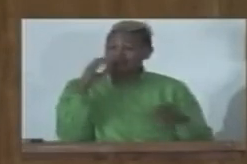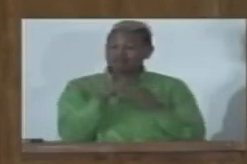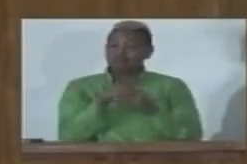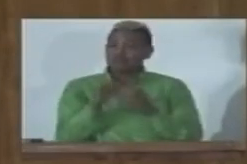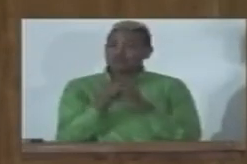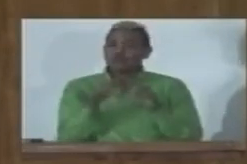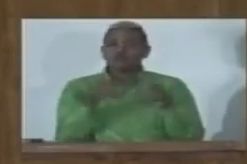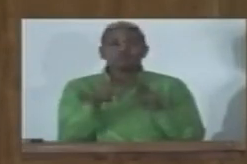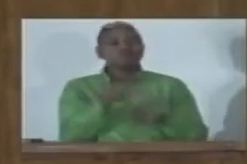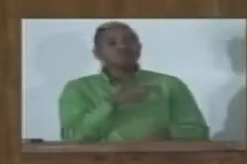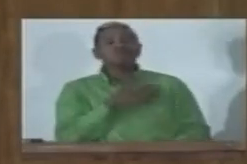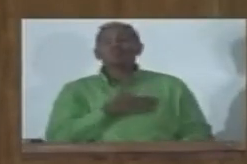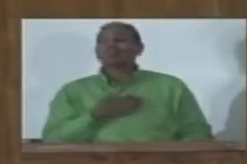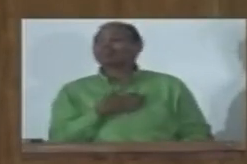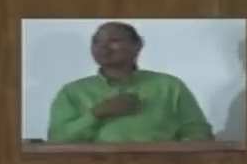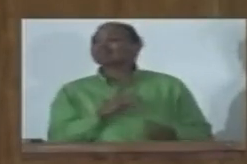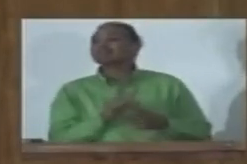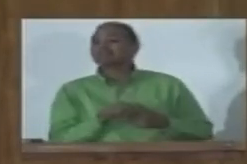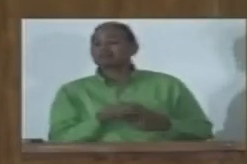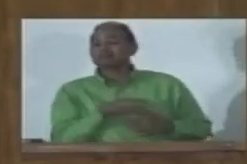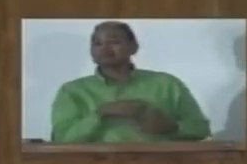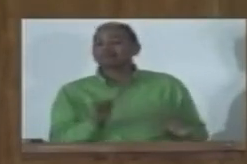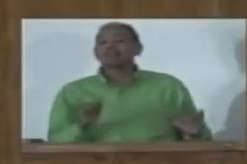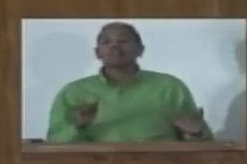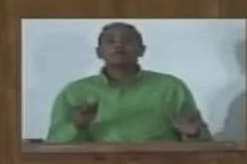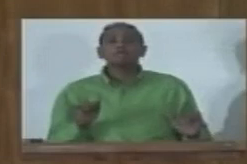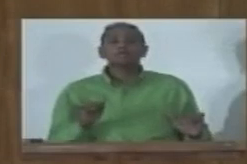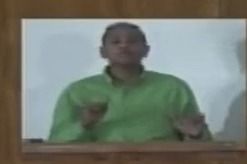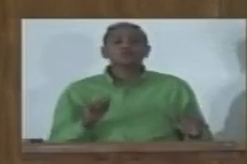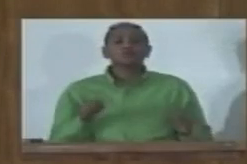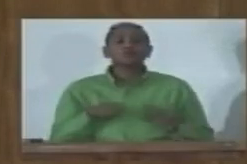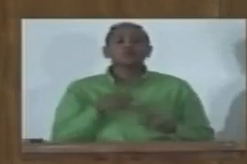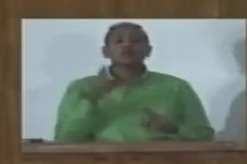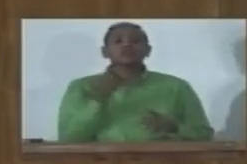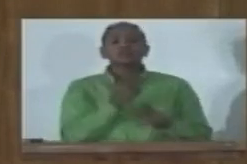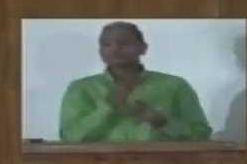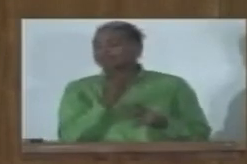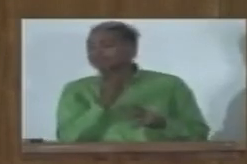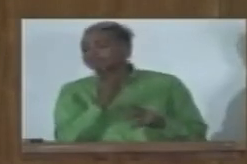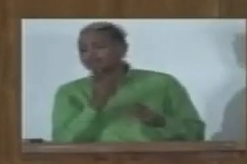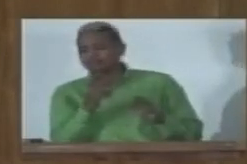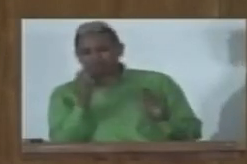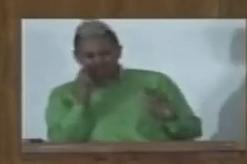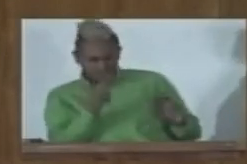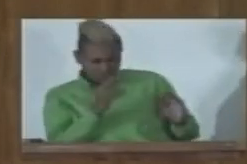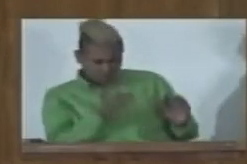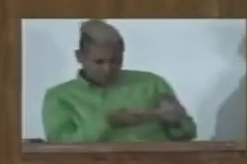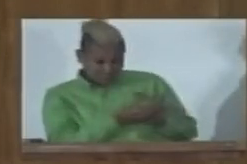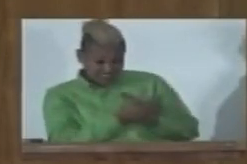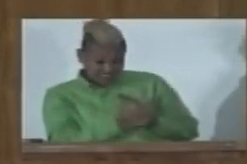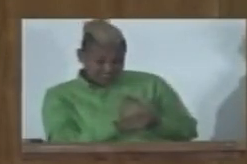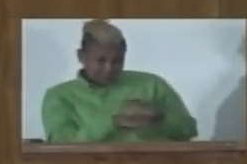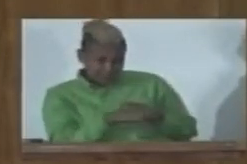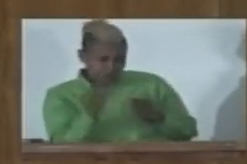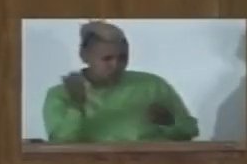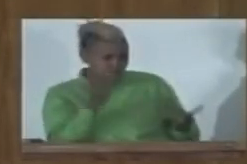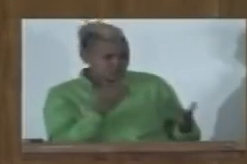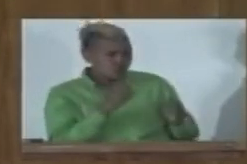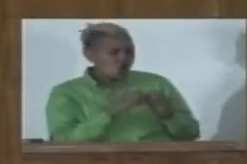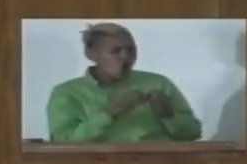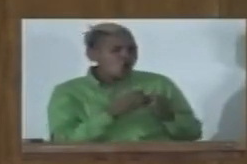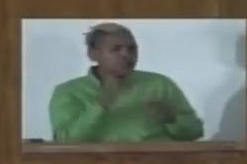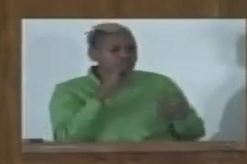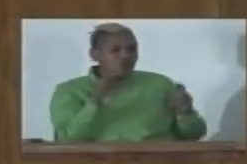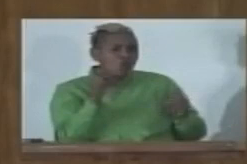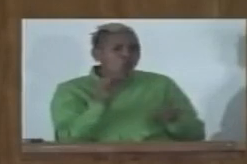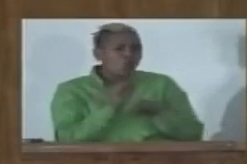individuals in our Jamaican family. We need to evaluate a person based on the skill set that they bring to the organization or